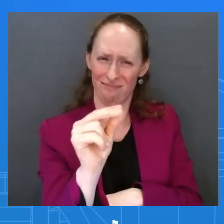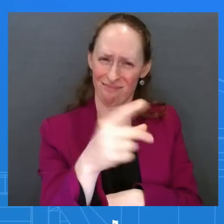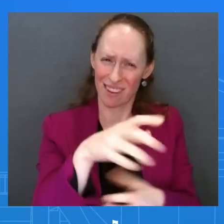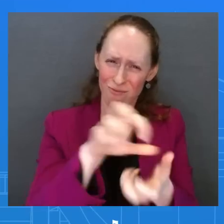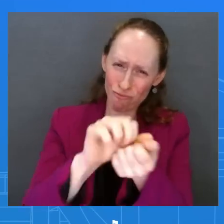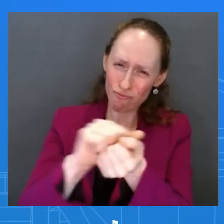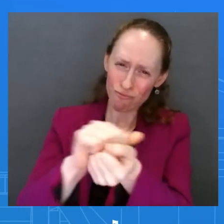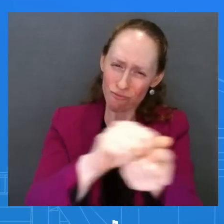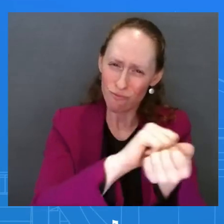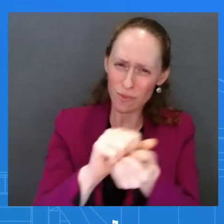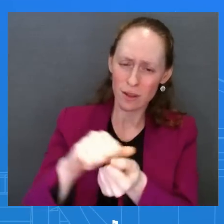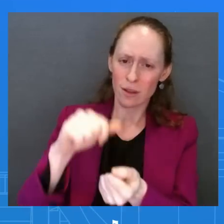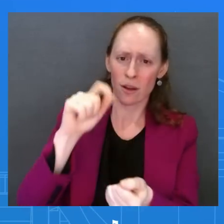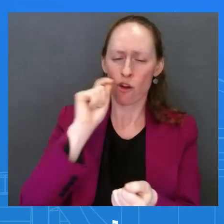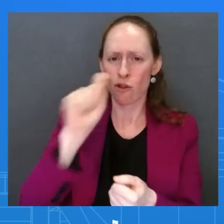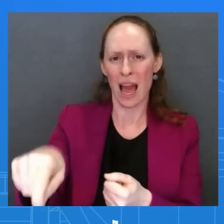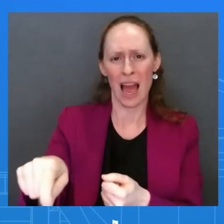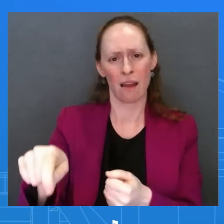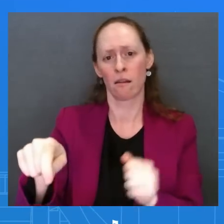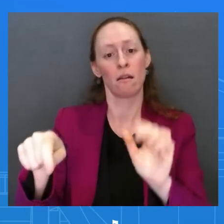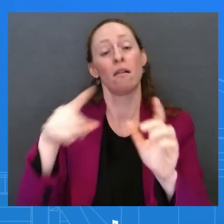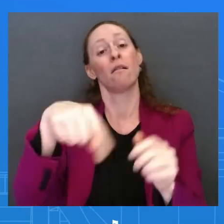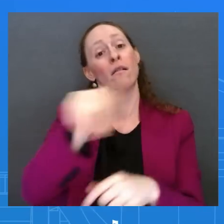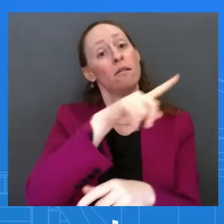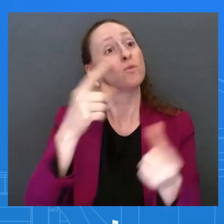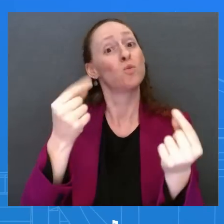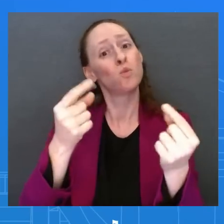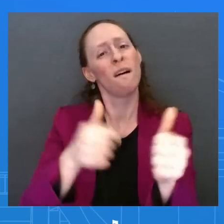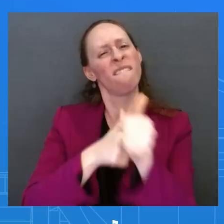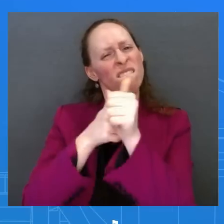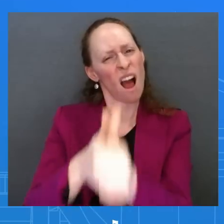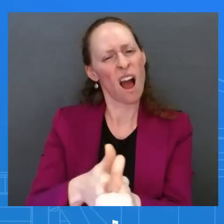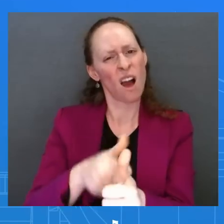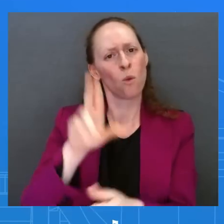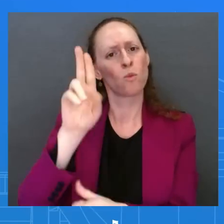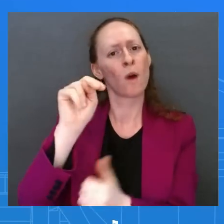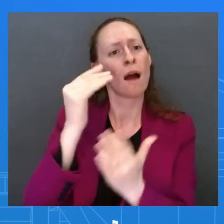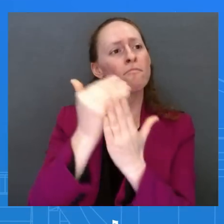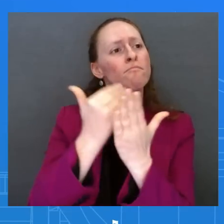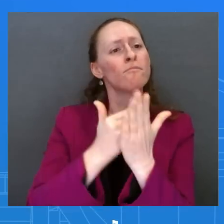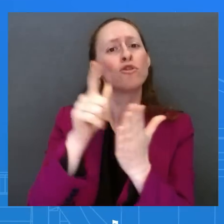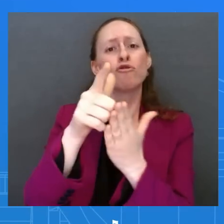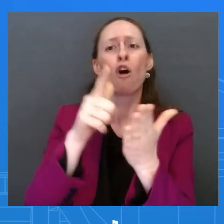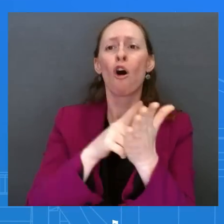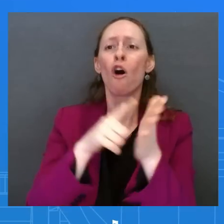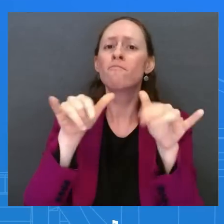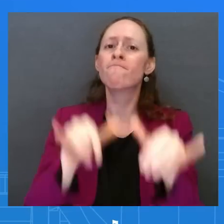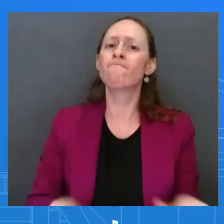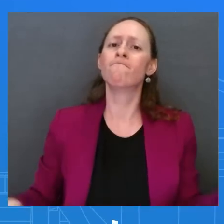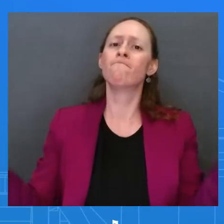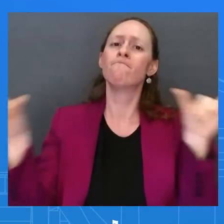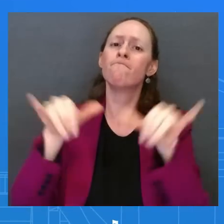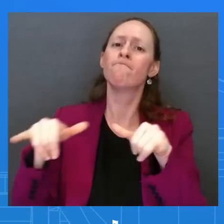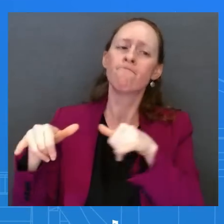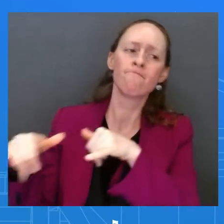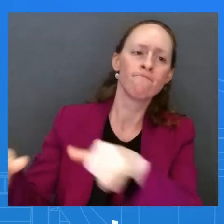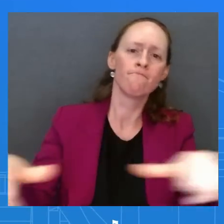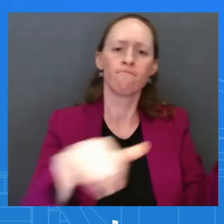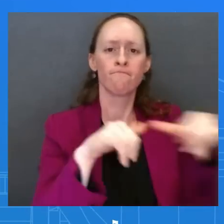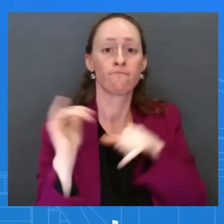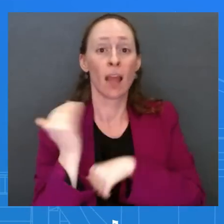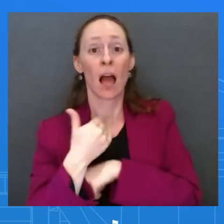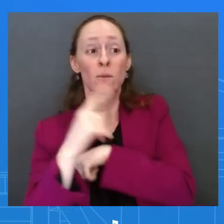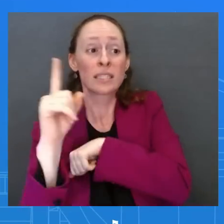not provide any ability for Mr. Putin to continue to operate his war machine. And we have communicated